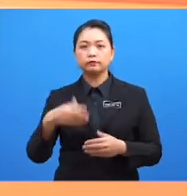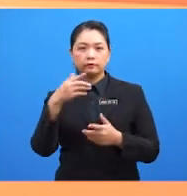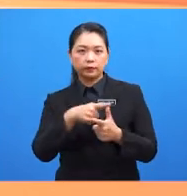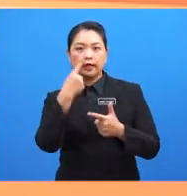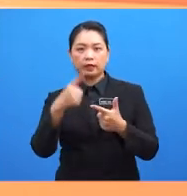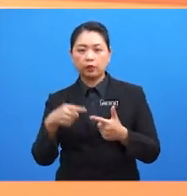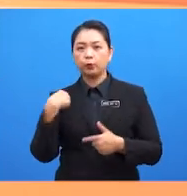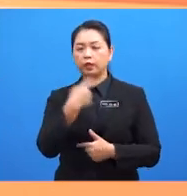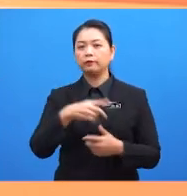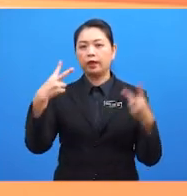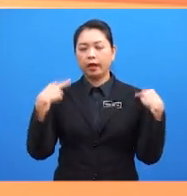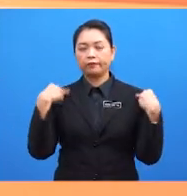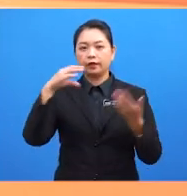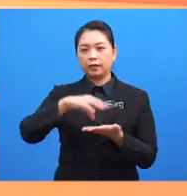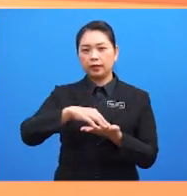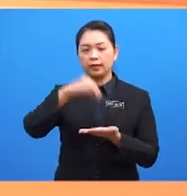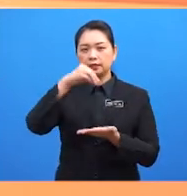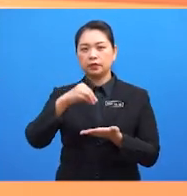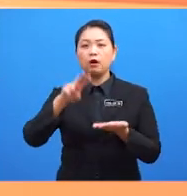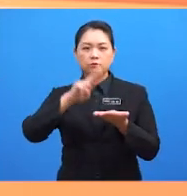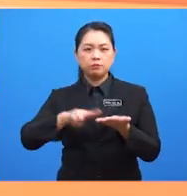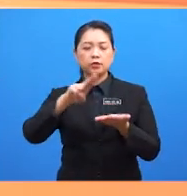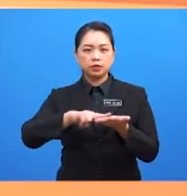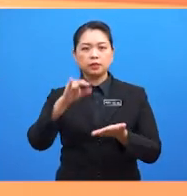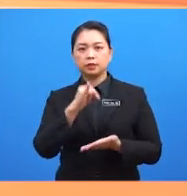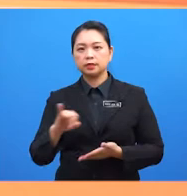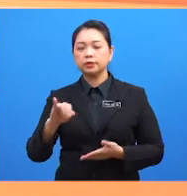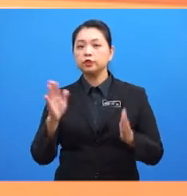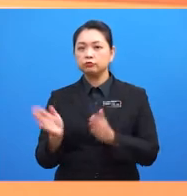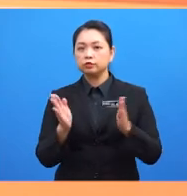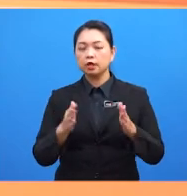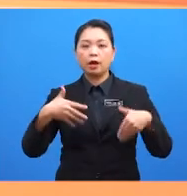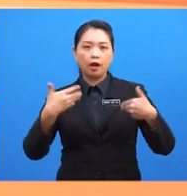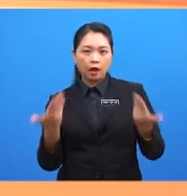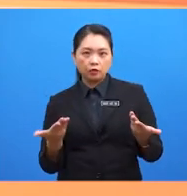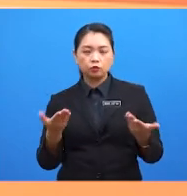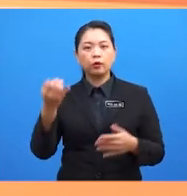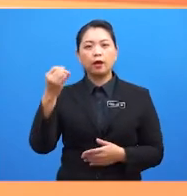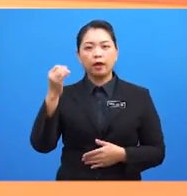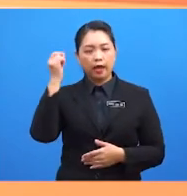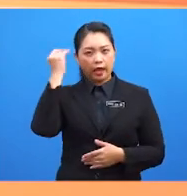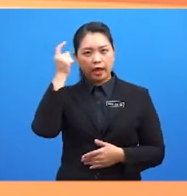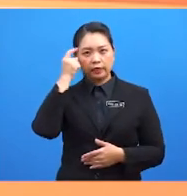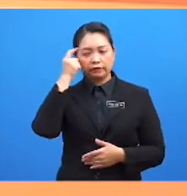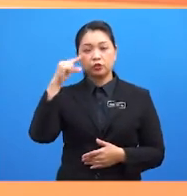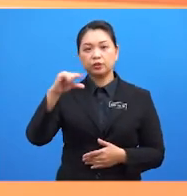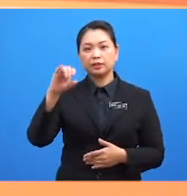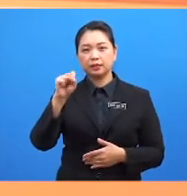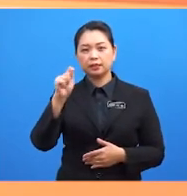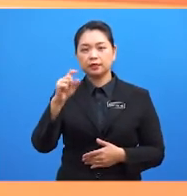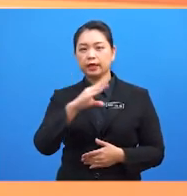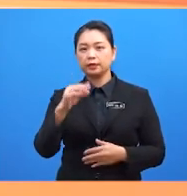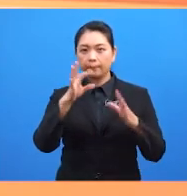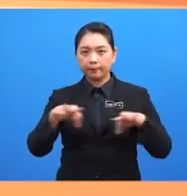had a lesson on reading strategies on how to identify the gist and main idea of each